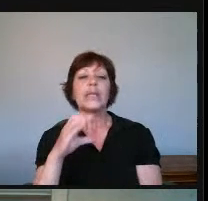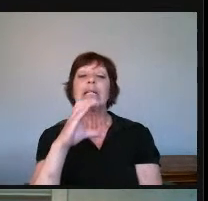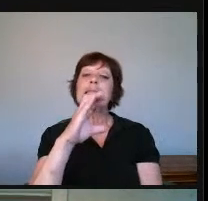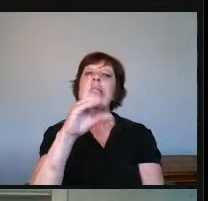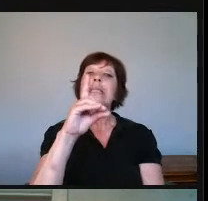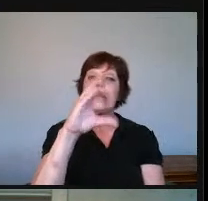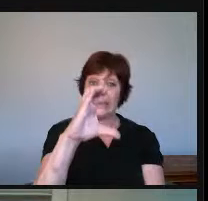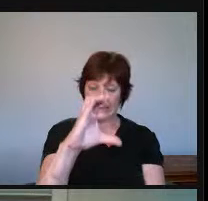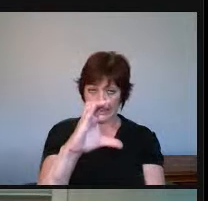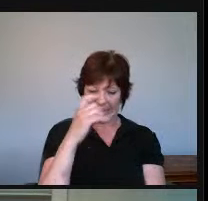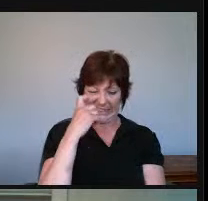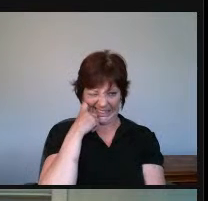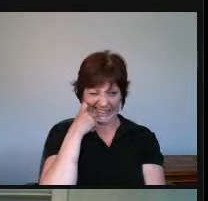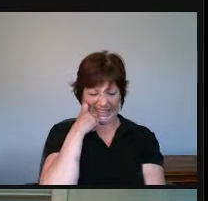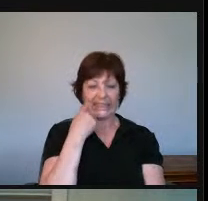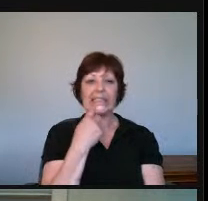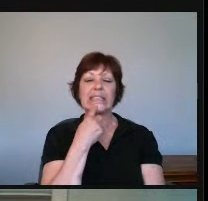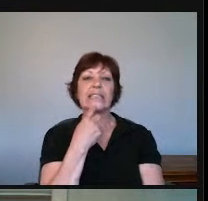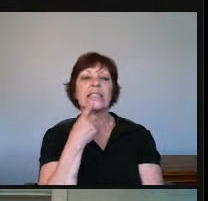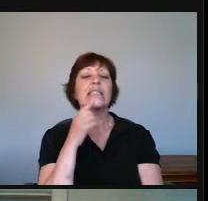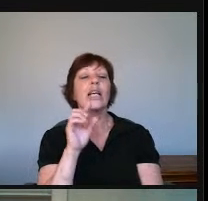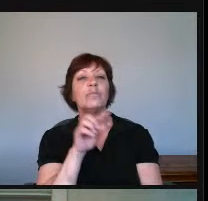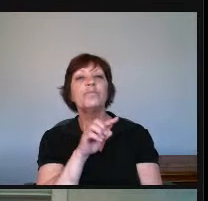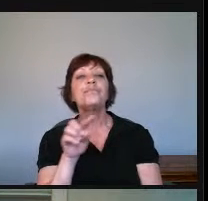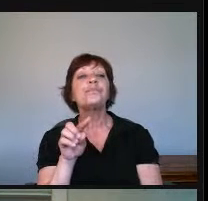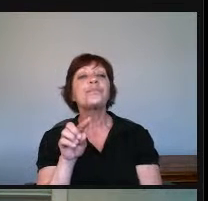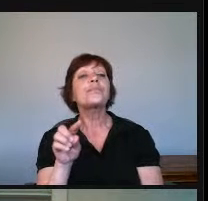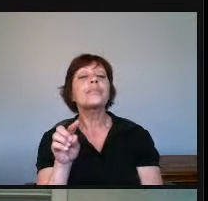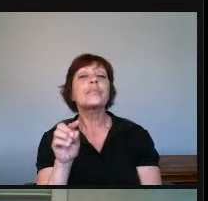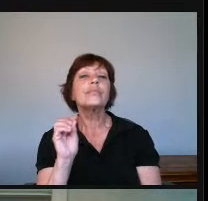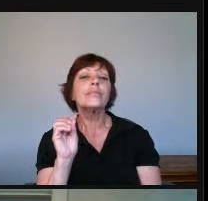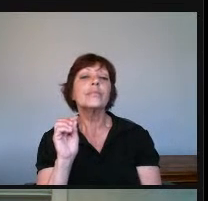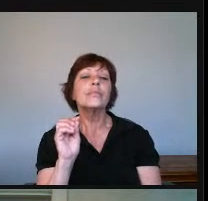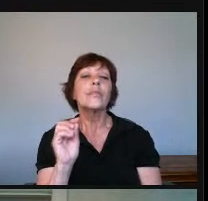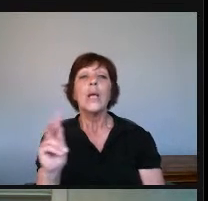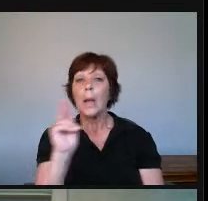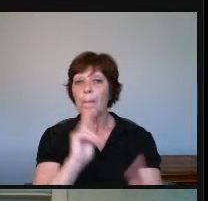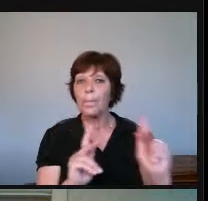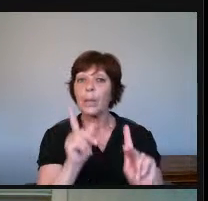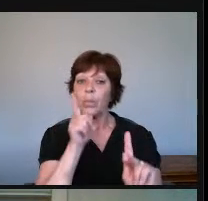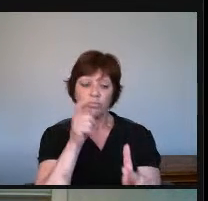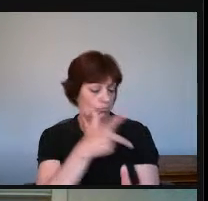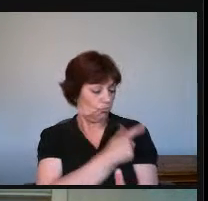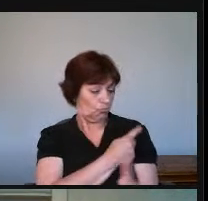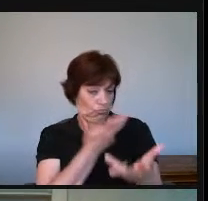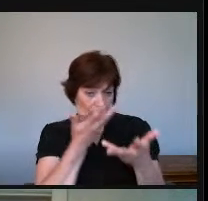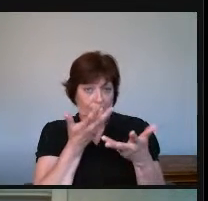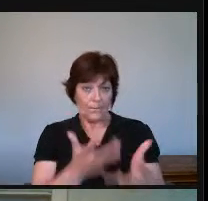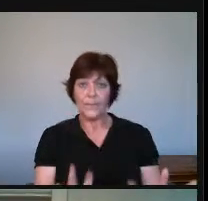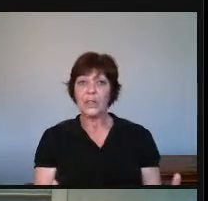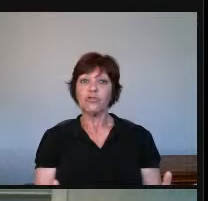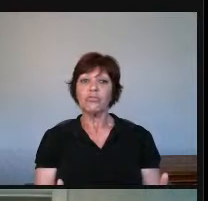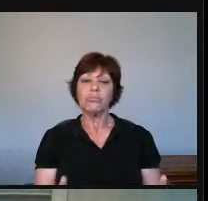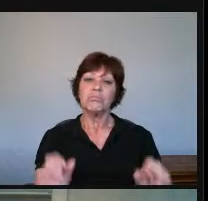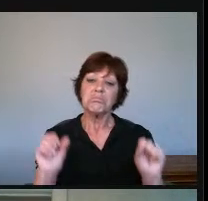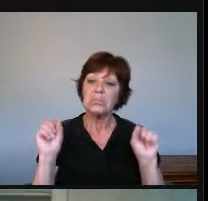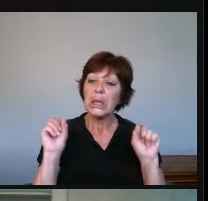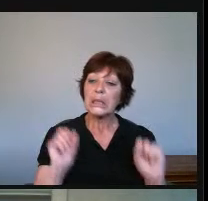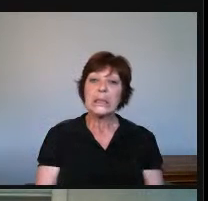came out and it said that people who are vaccinated can pretty